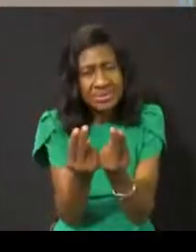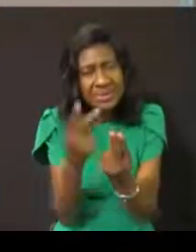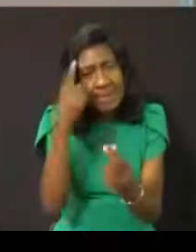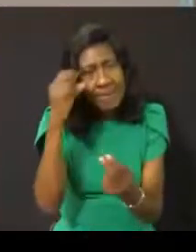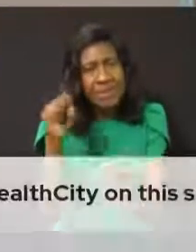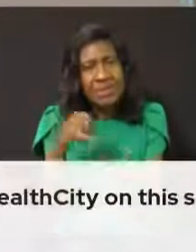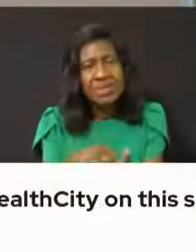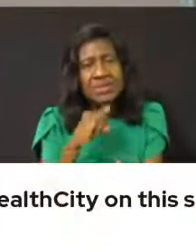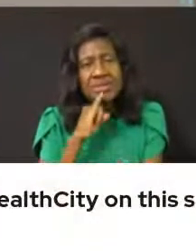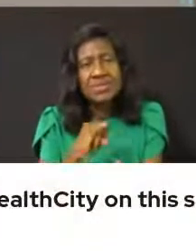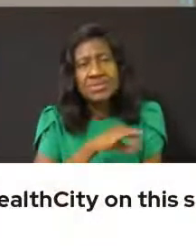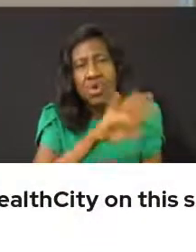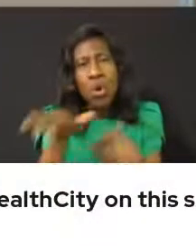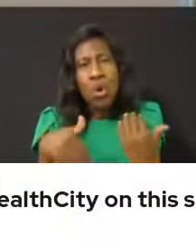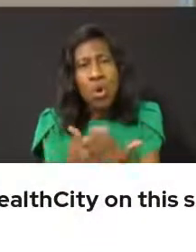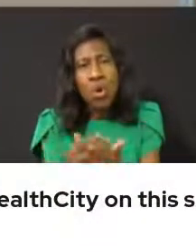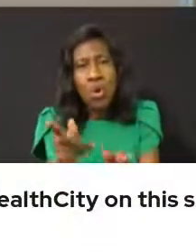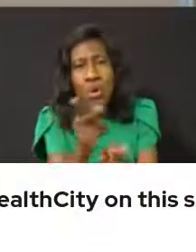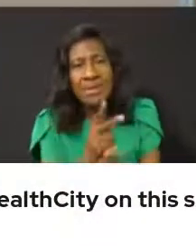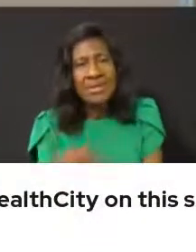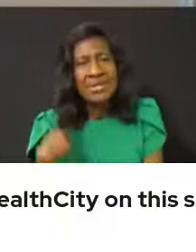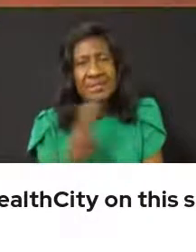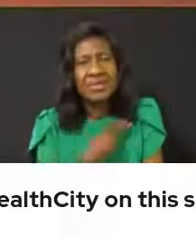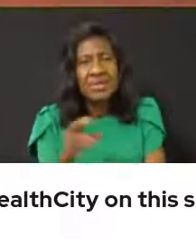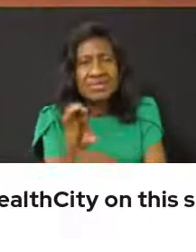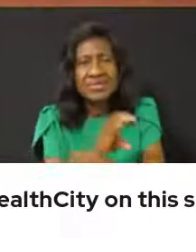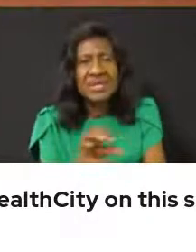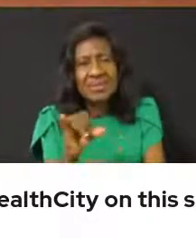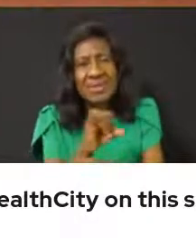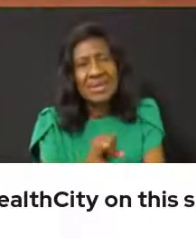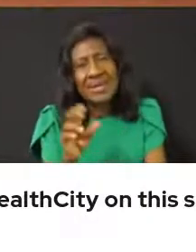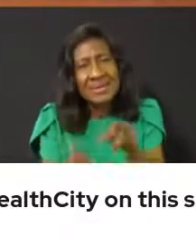all keeping us, Cayman, safe. Thank you.